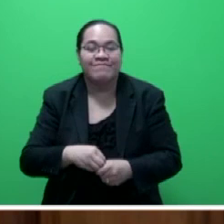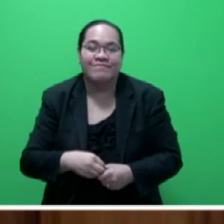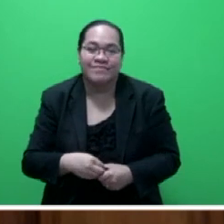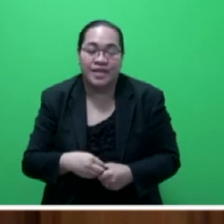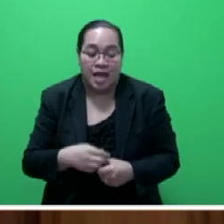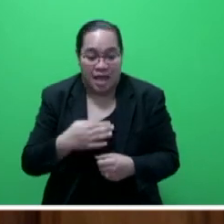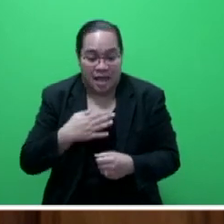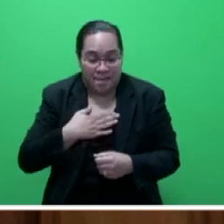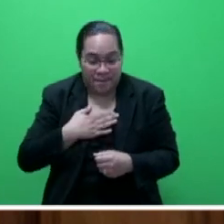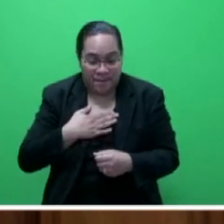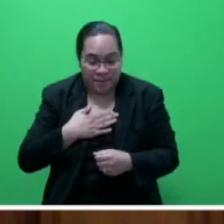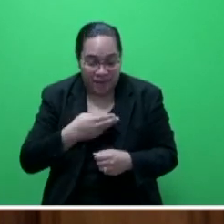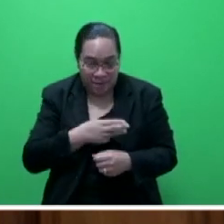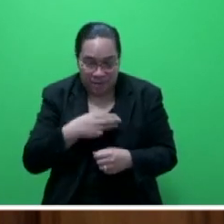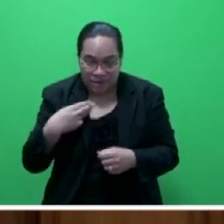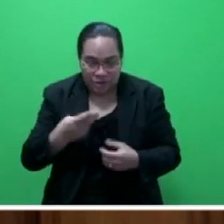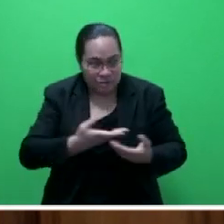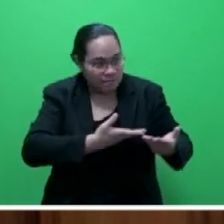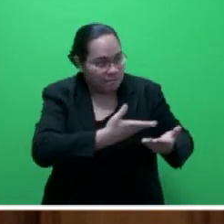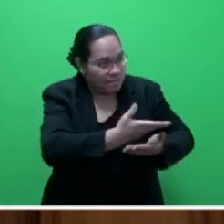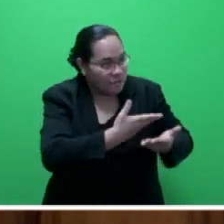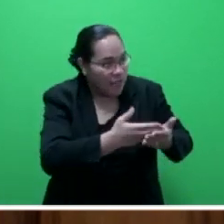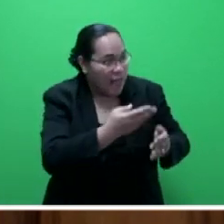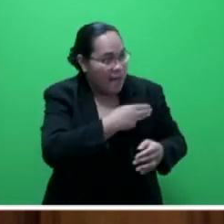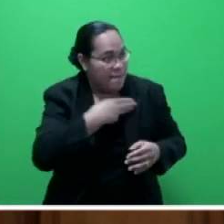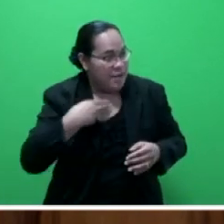my ministry, in collaboration with the Ministry of Youth